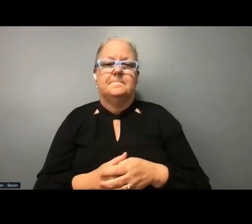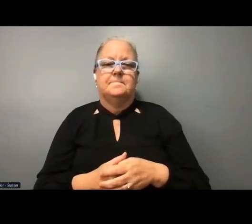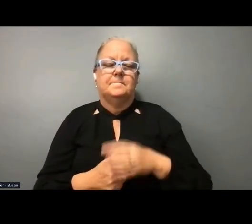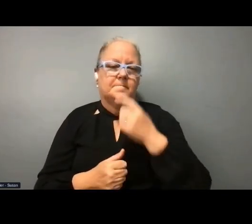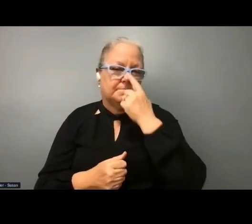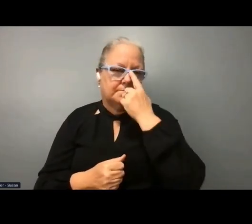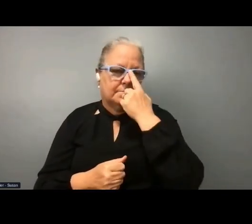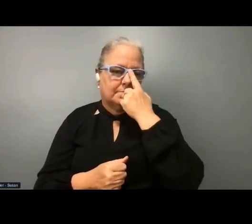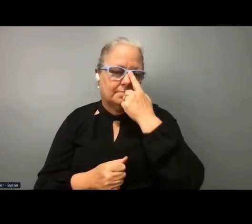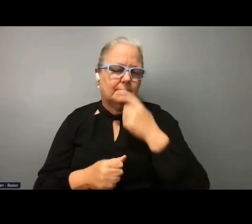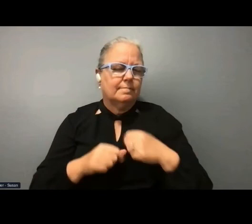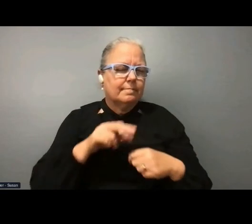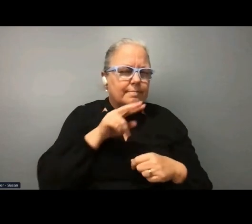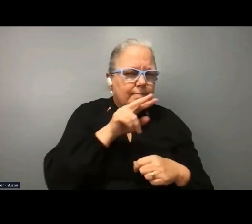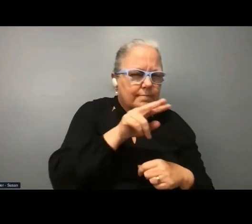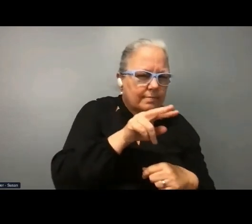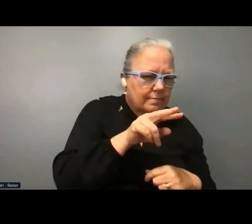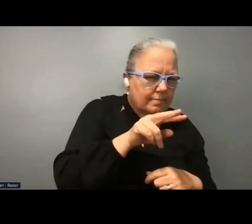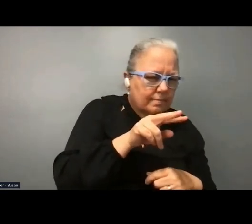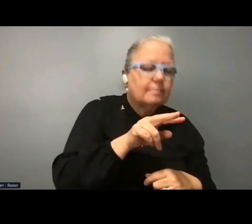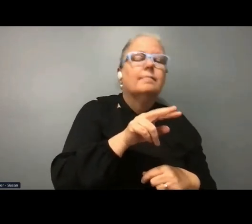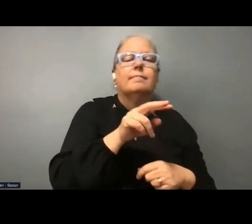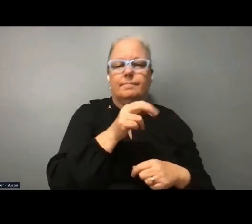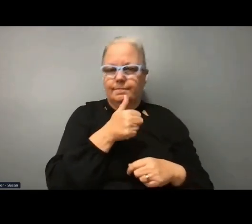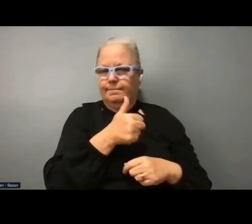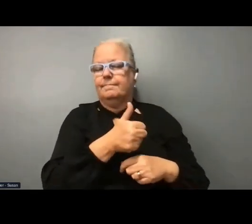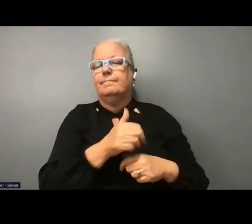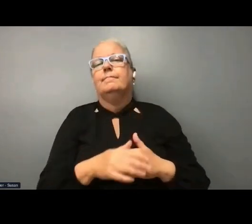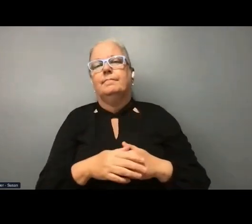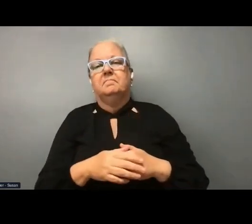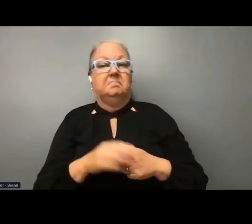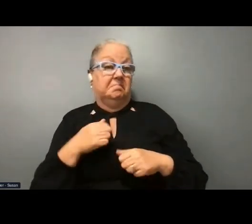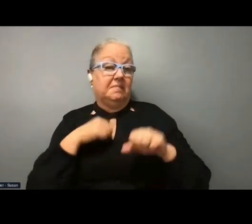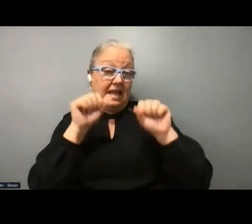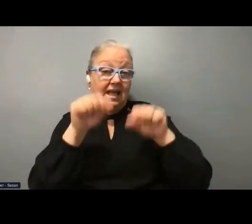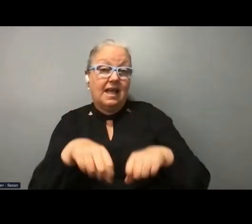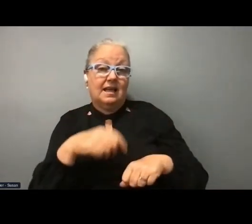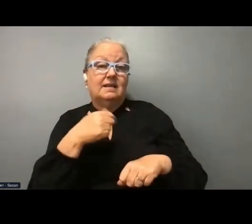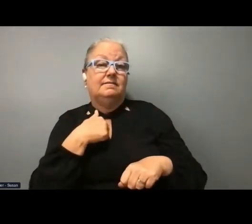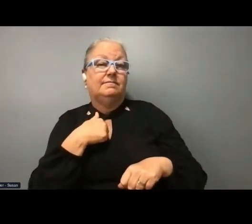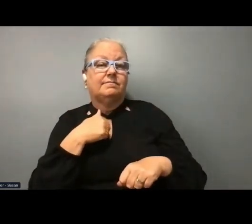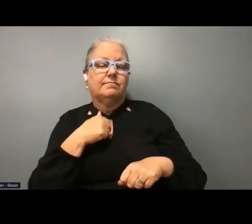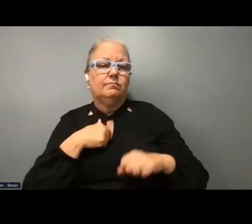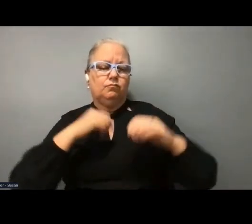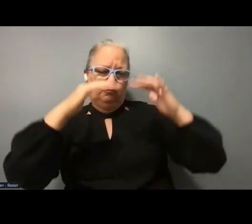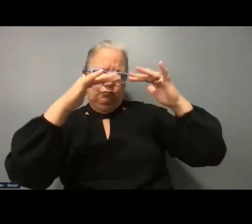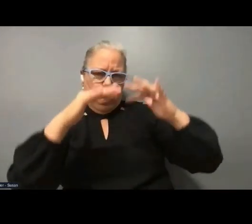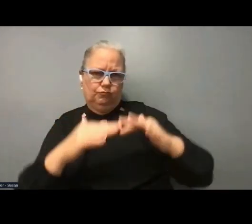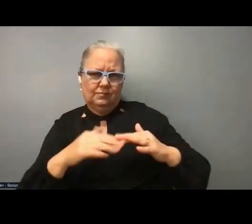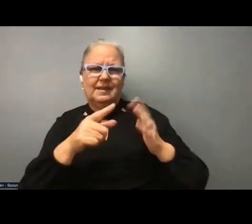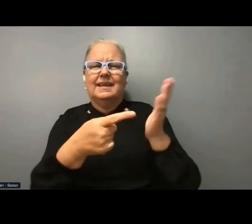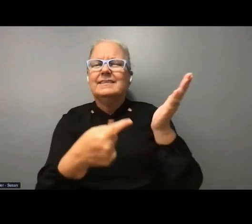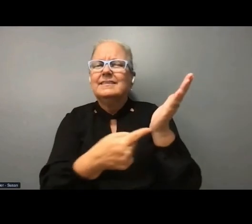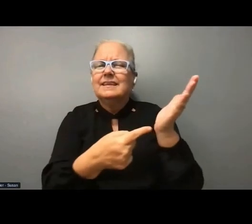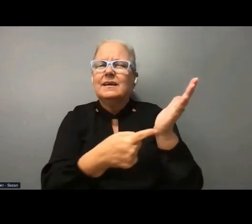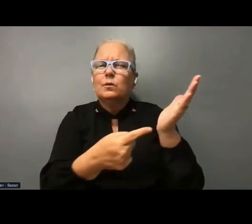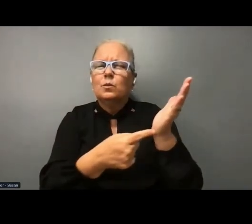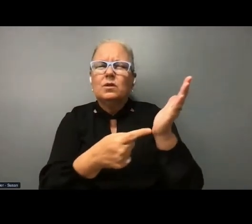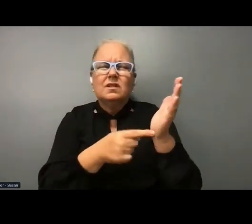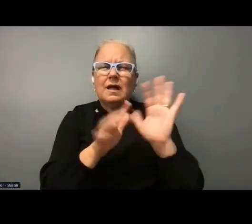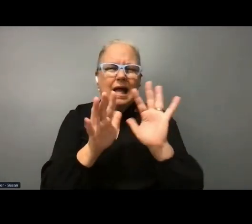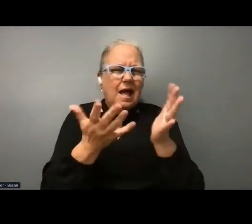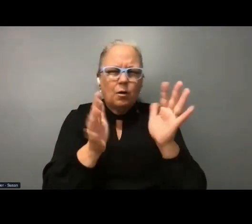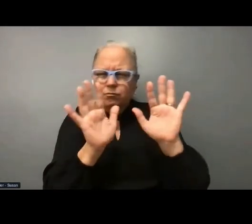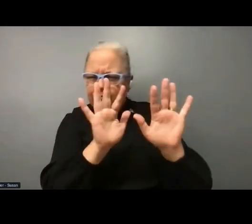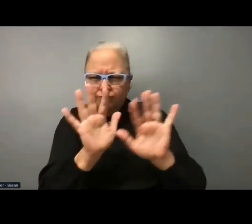Yes. Okay. I can send a brief on the technical aspect of this